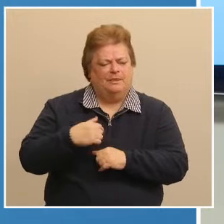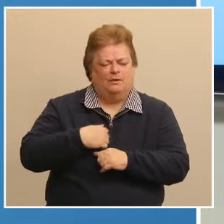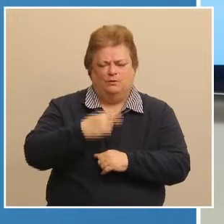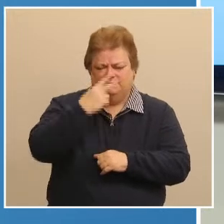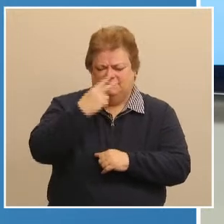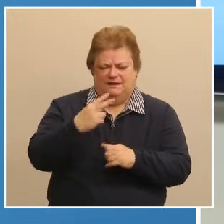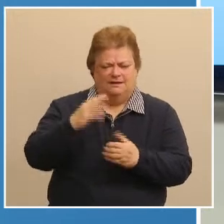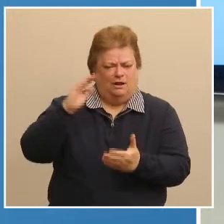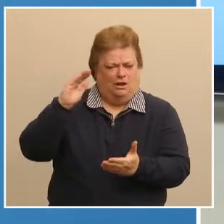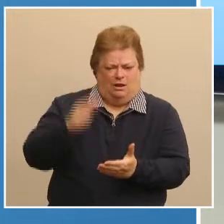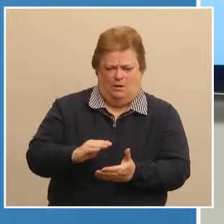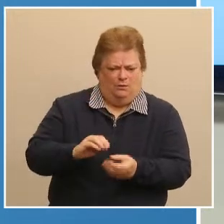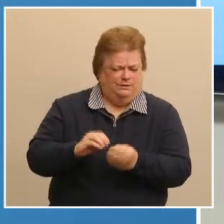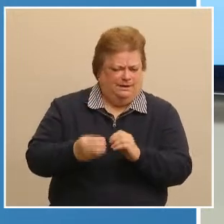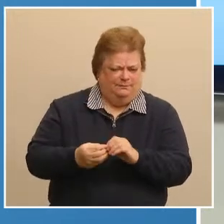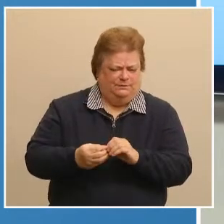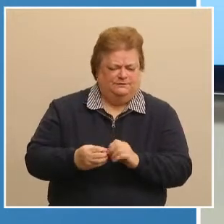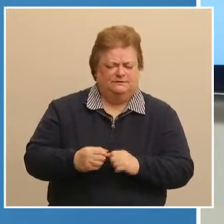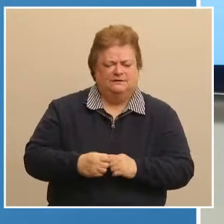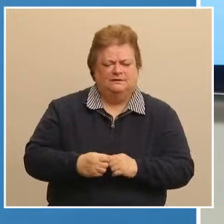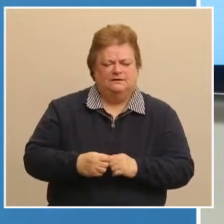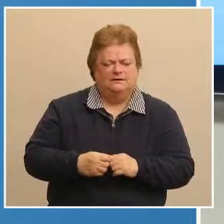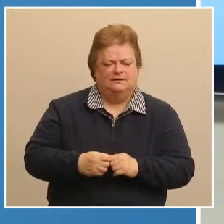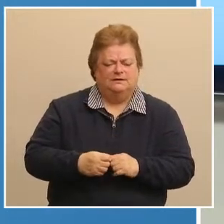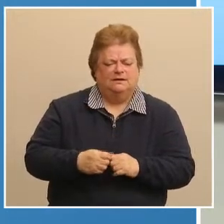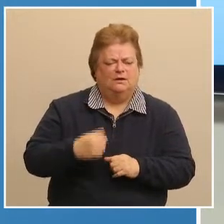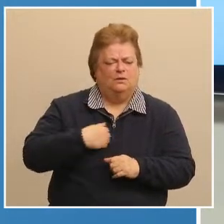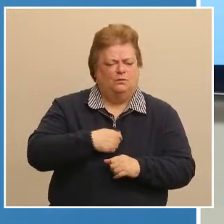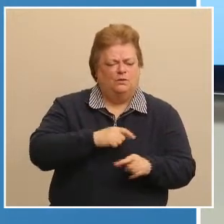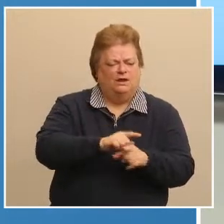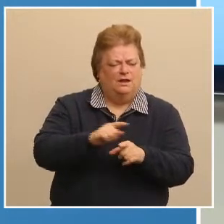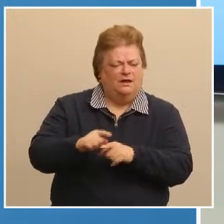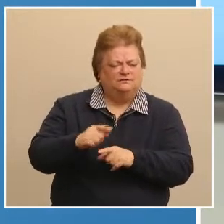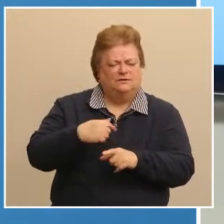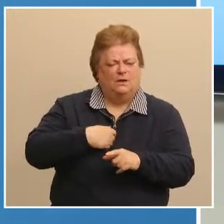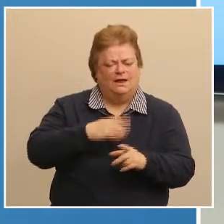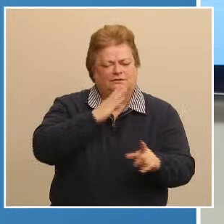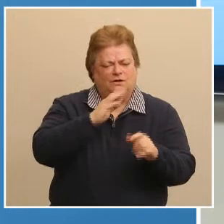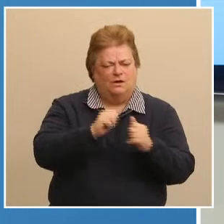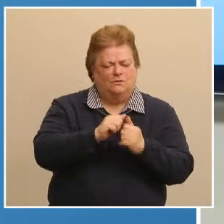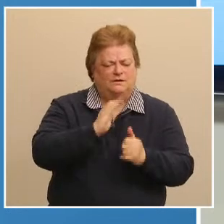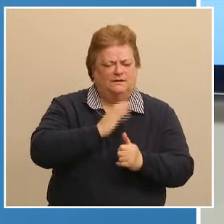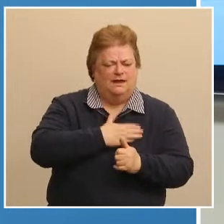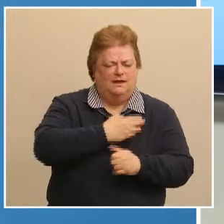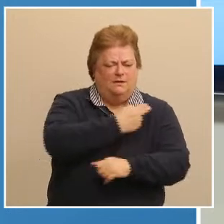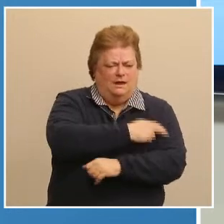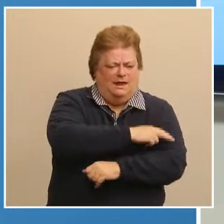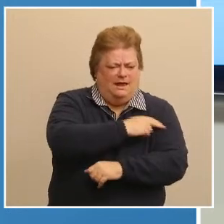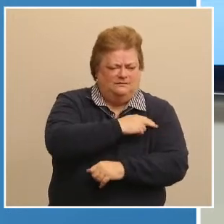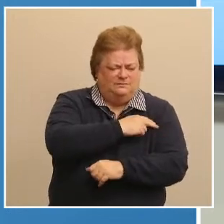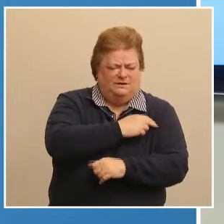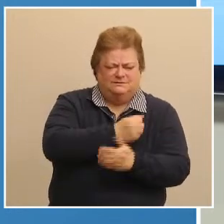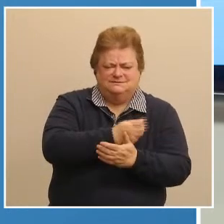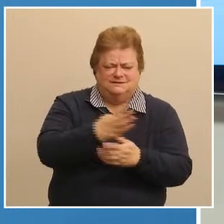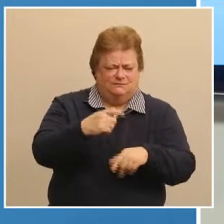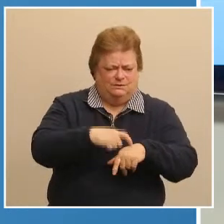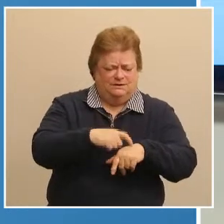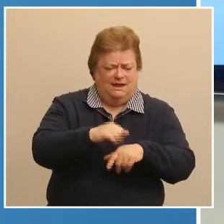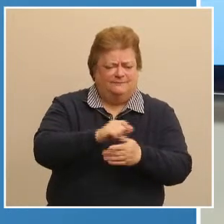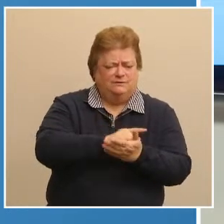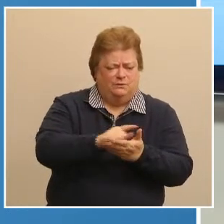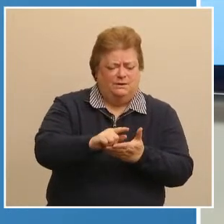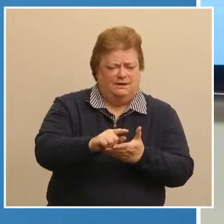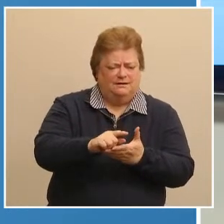low numbers. The other thing that we do is I talk with our hospitals a few times a week, so I know